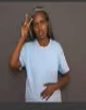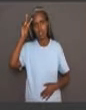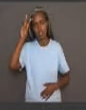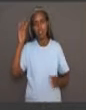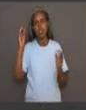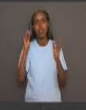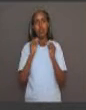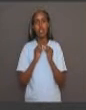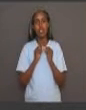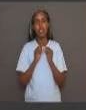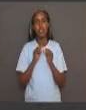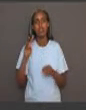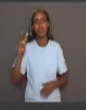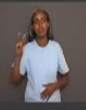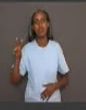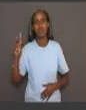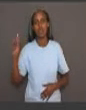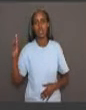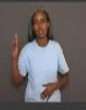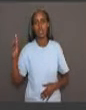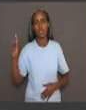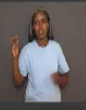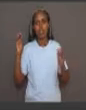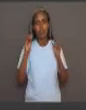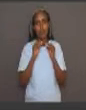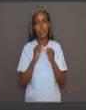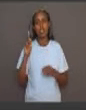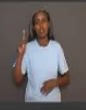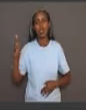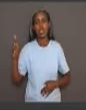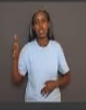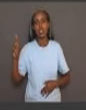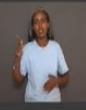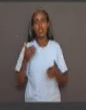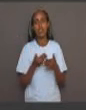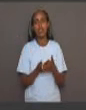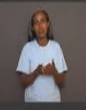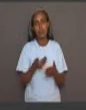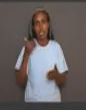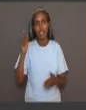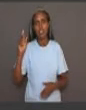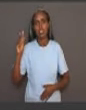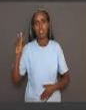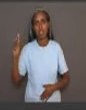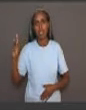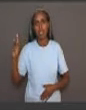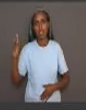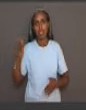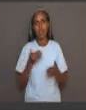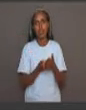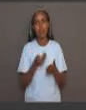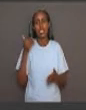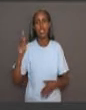squared plus 2k plus 1 minus